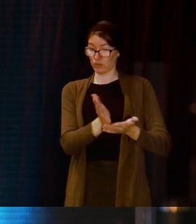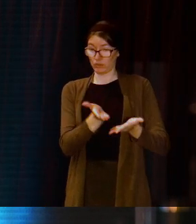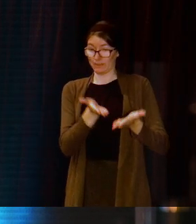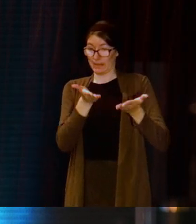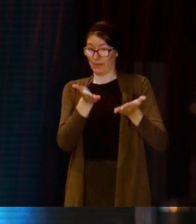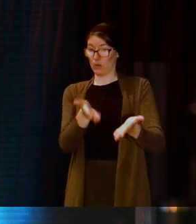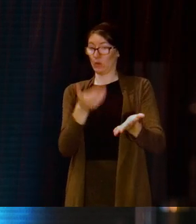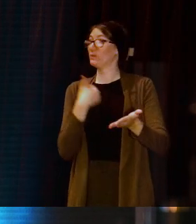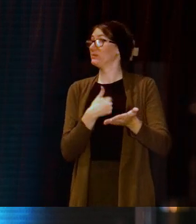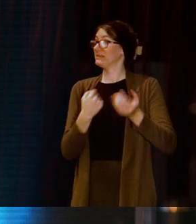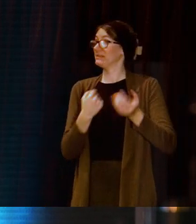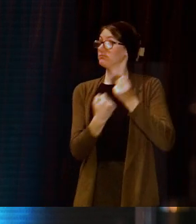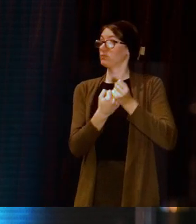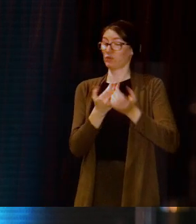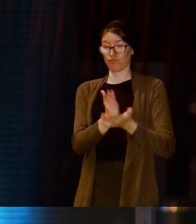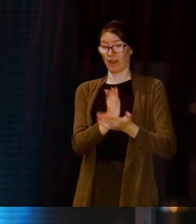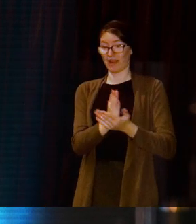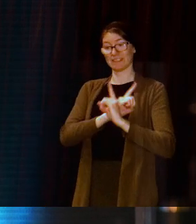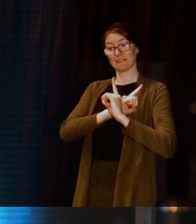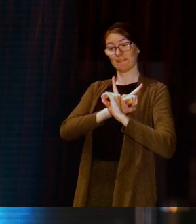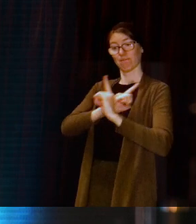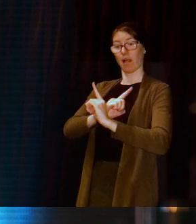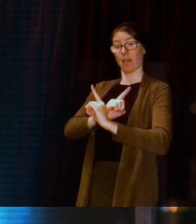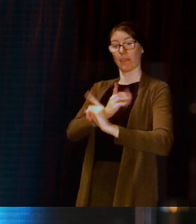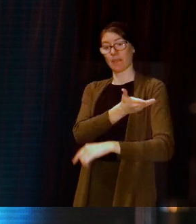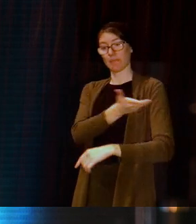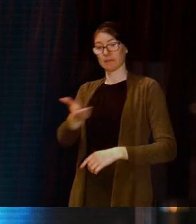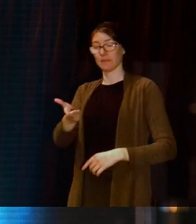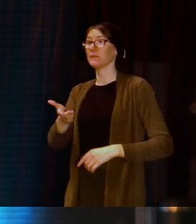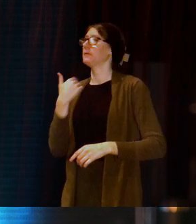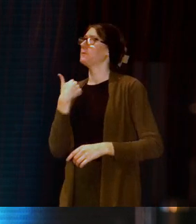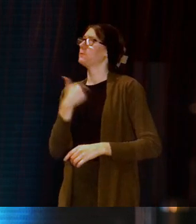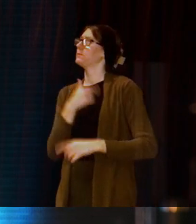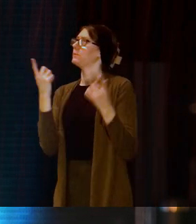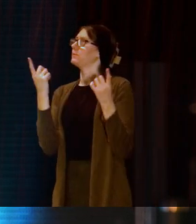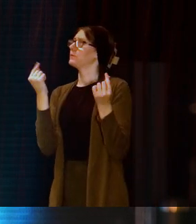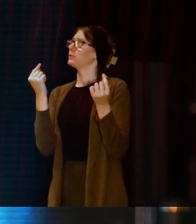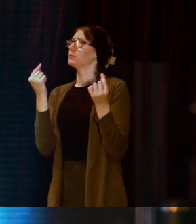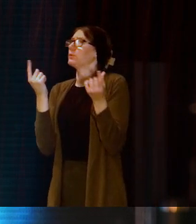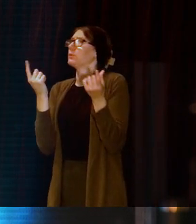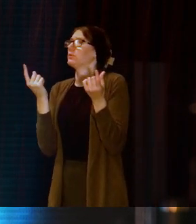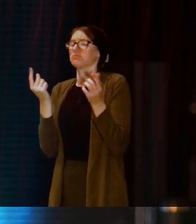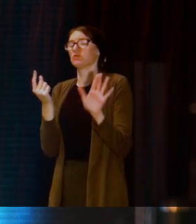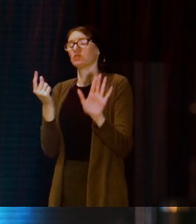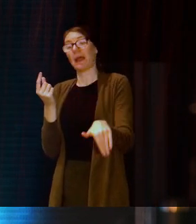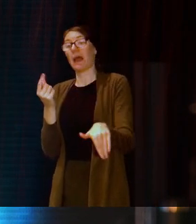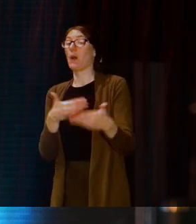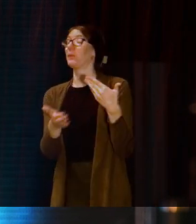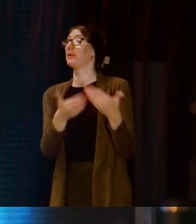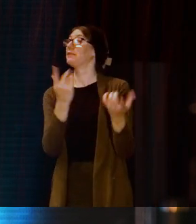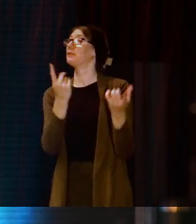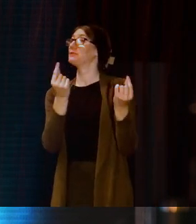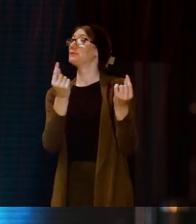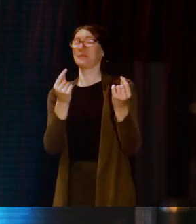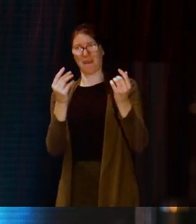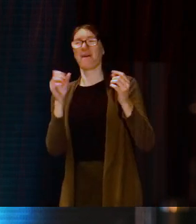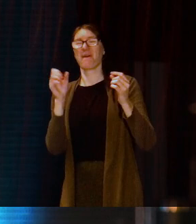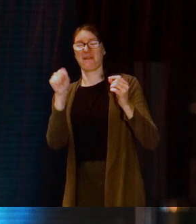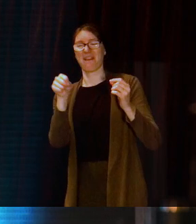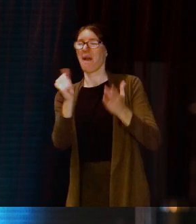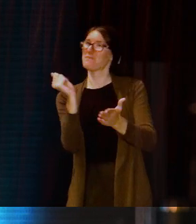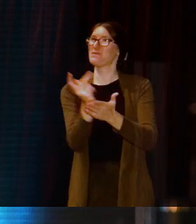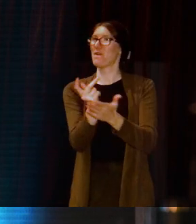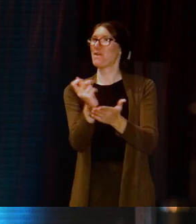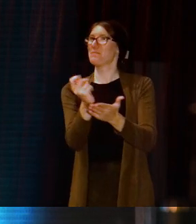We stand with them in their right to defend themselves. But what we don't do is just give them a blank check and say, whatever you do, yeah, we're just going to approve